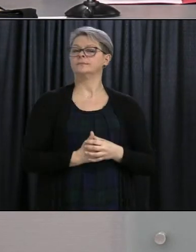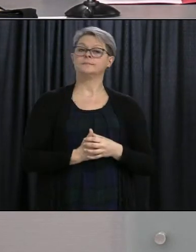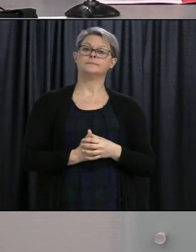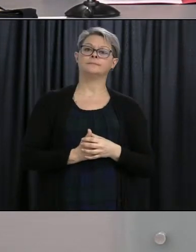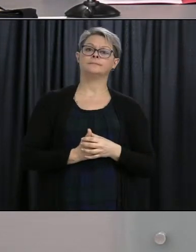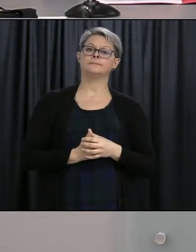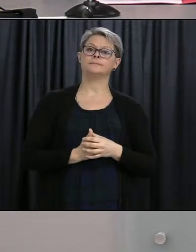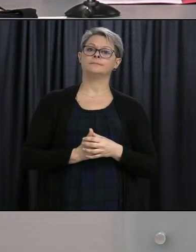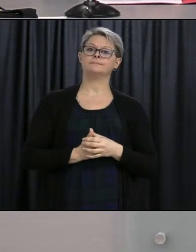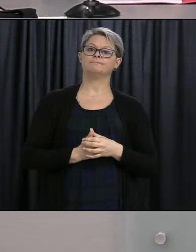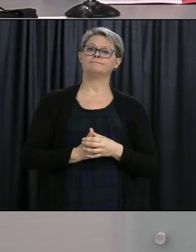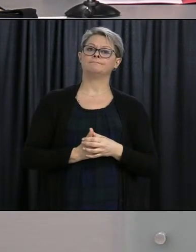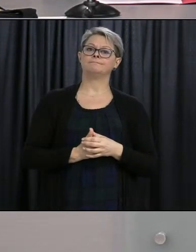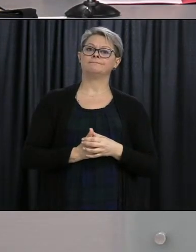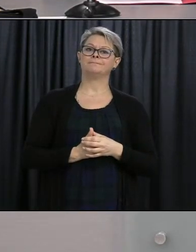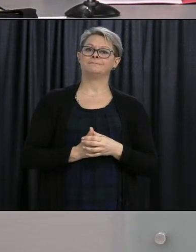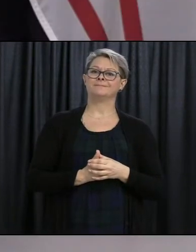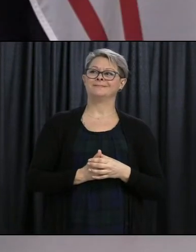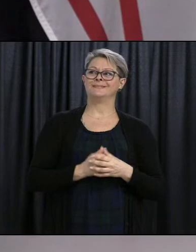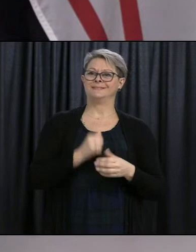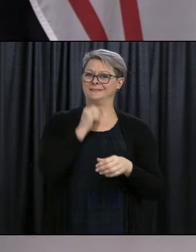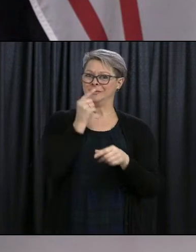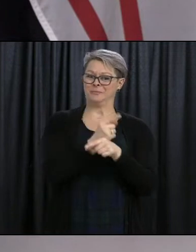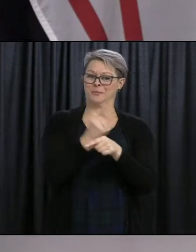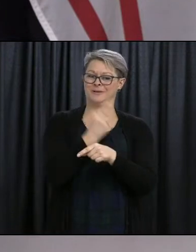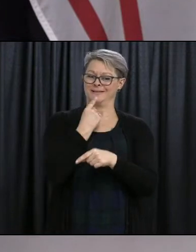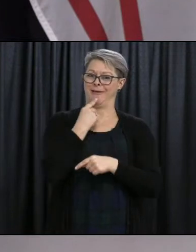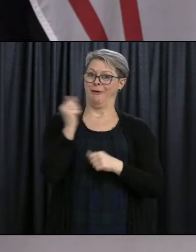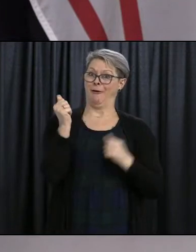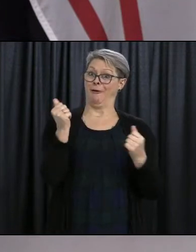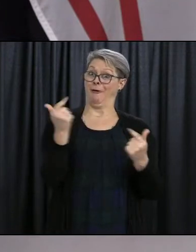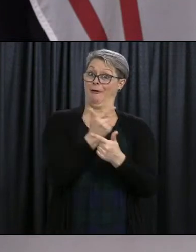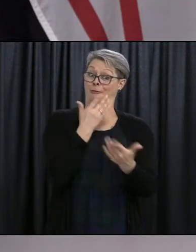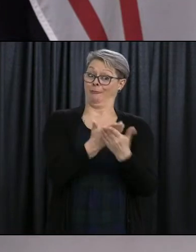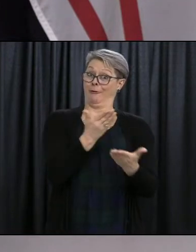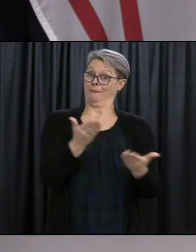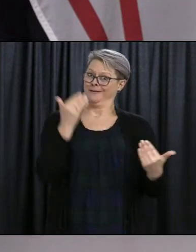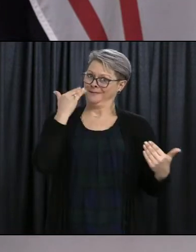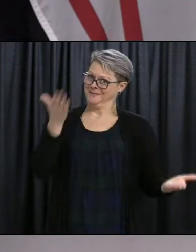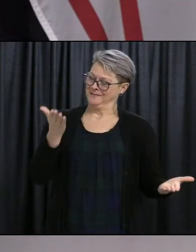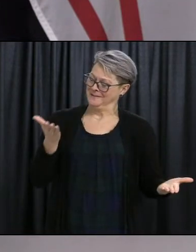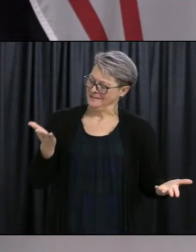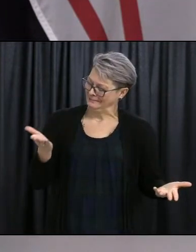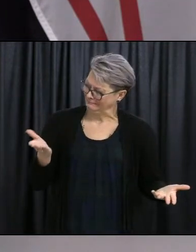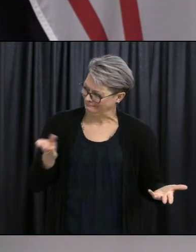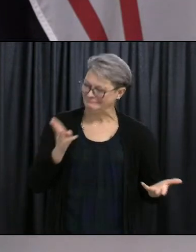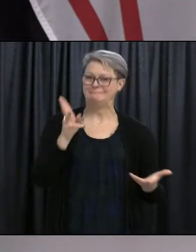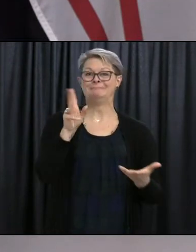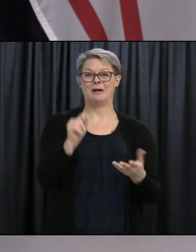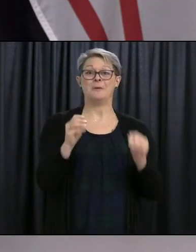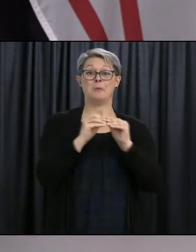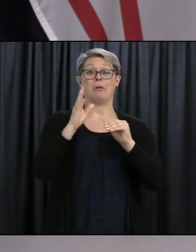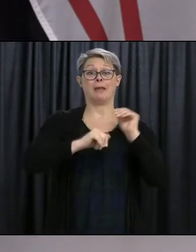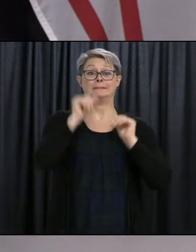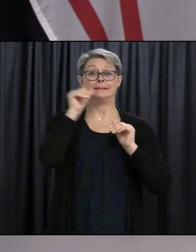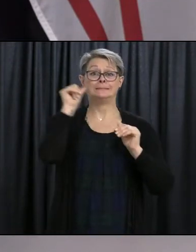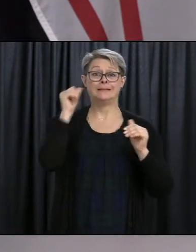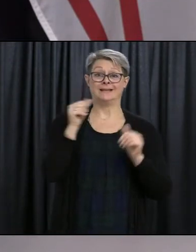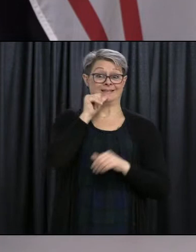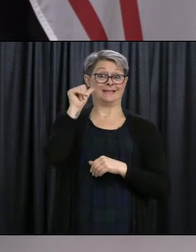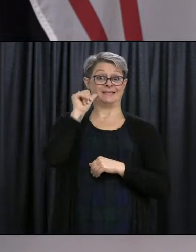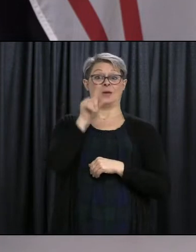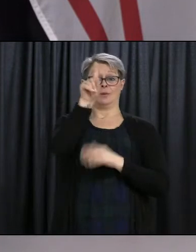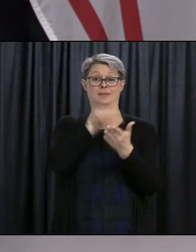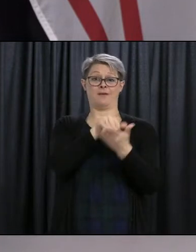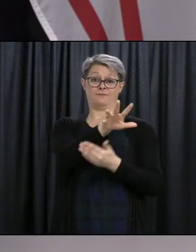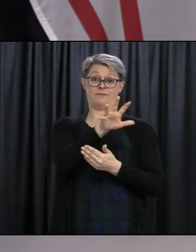It's inappropriate to say all of them, right? I mean, it's more than yesterday, which was